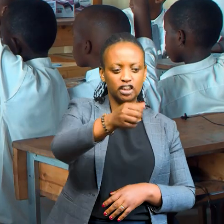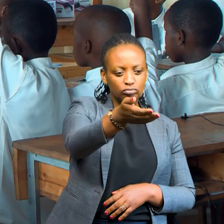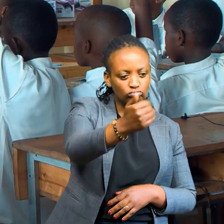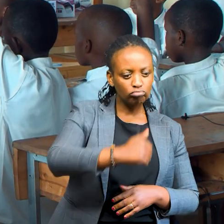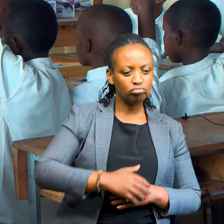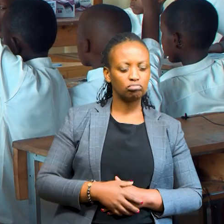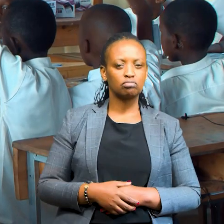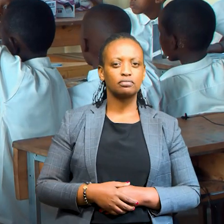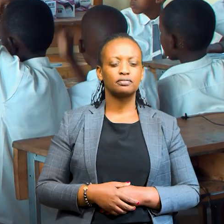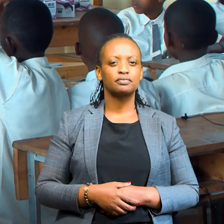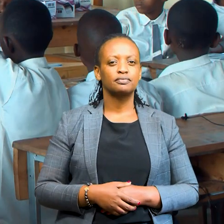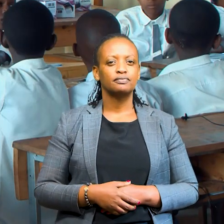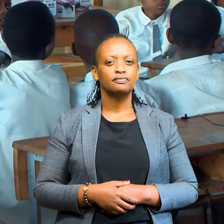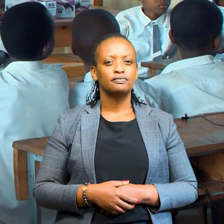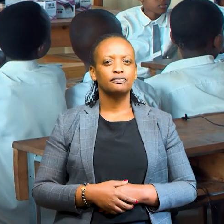Rurangwa.